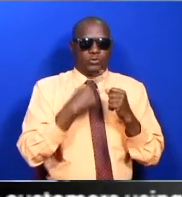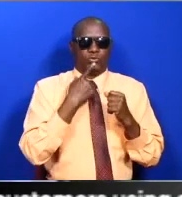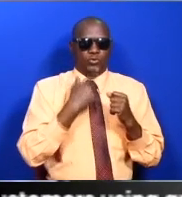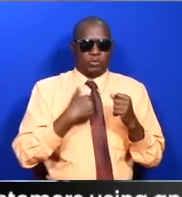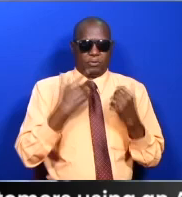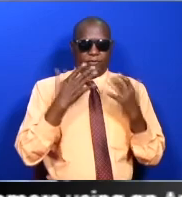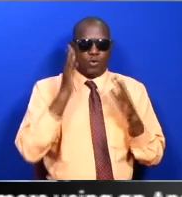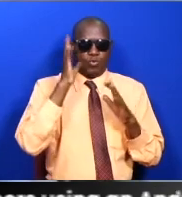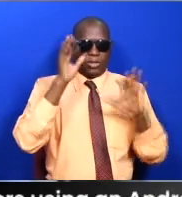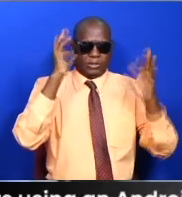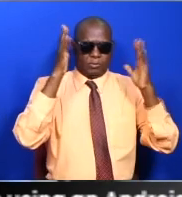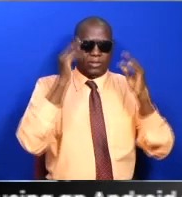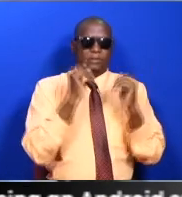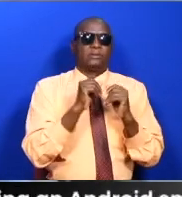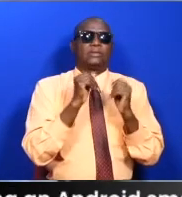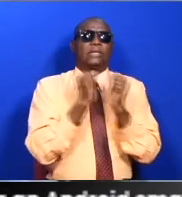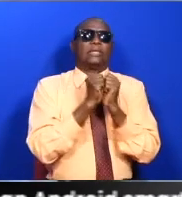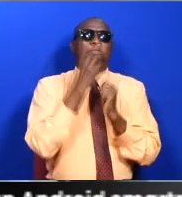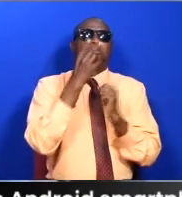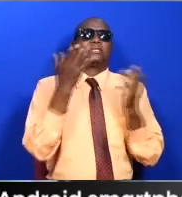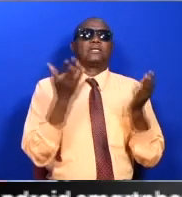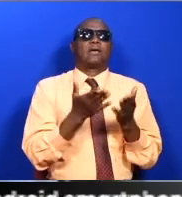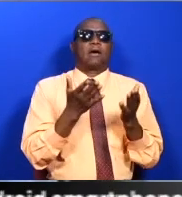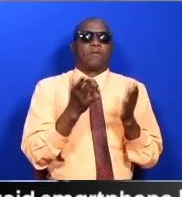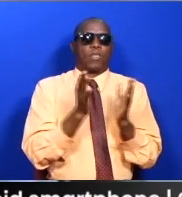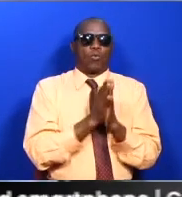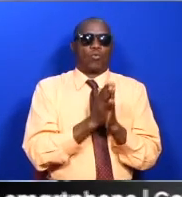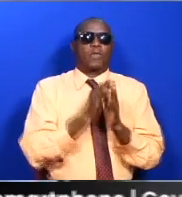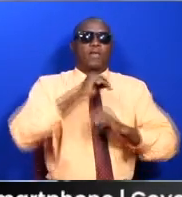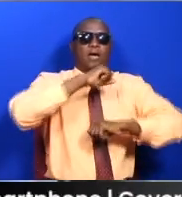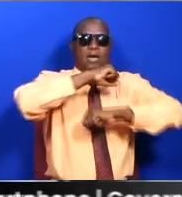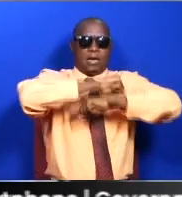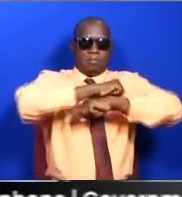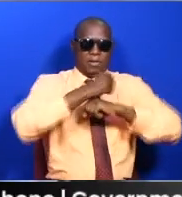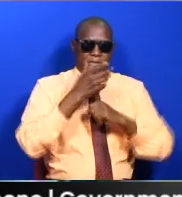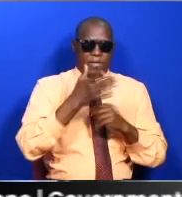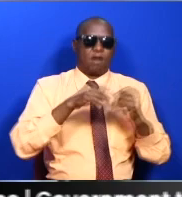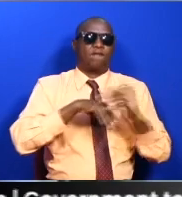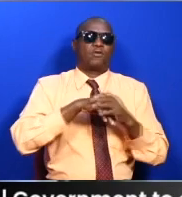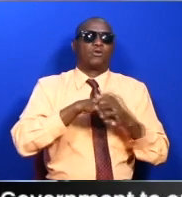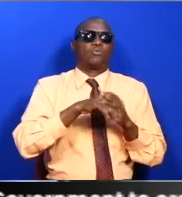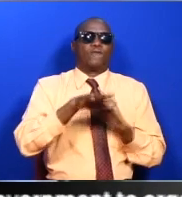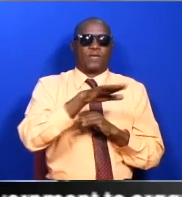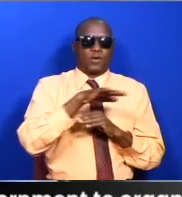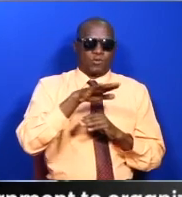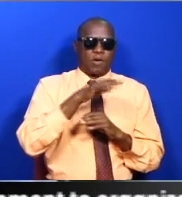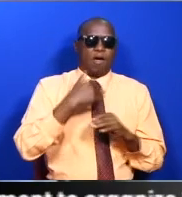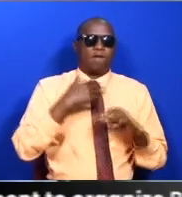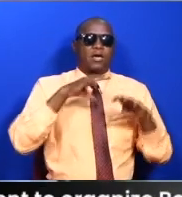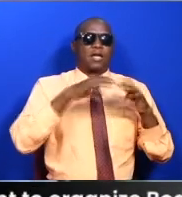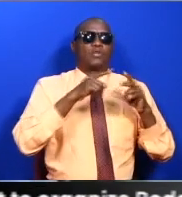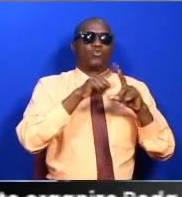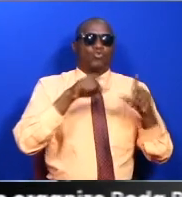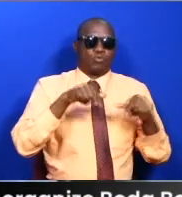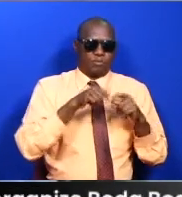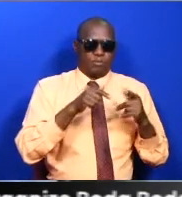be celebrating Christmas here with an academy that has football fields, that has classrooms,